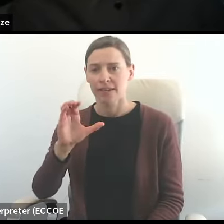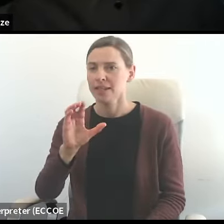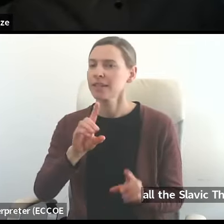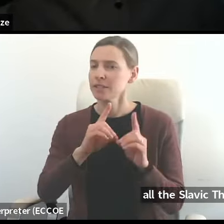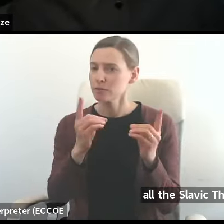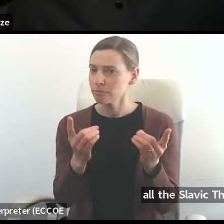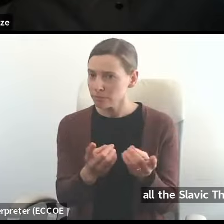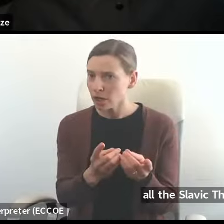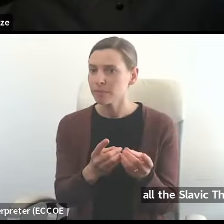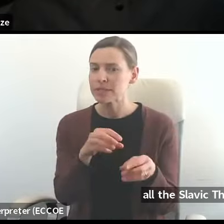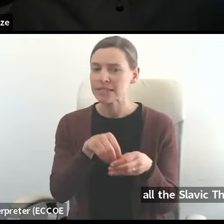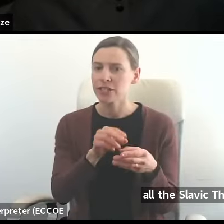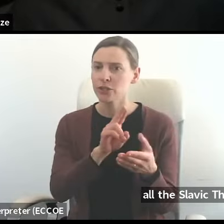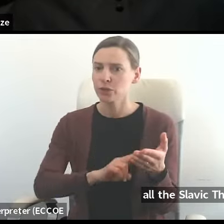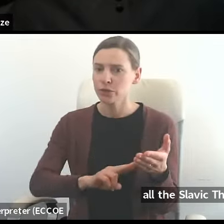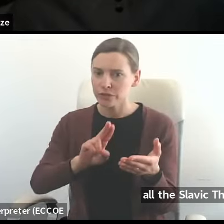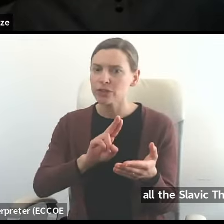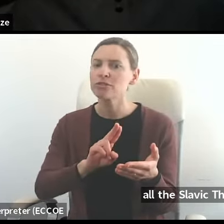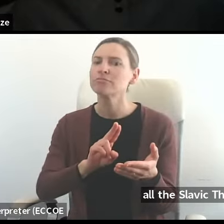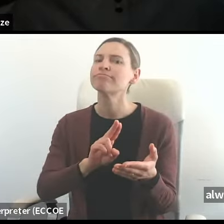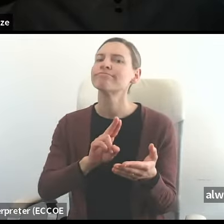taught Russian, and